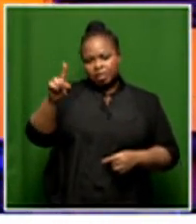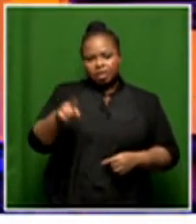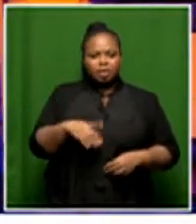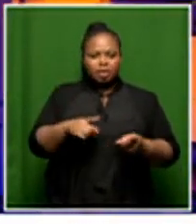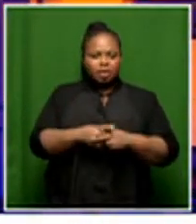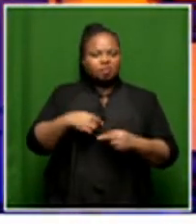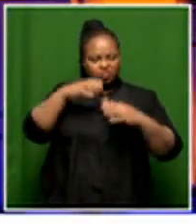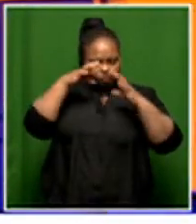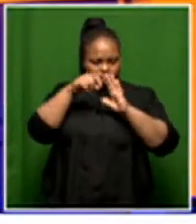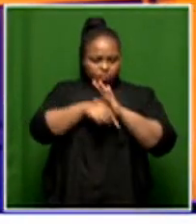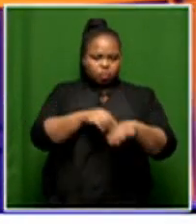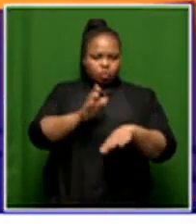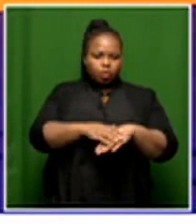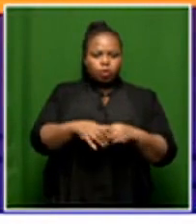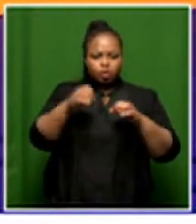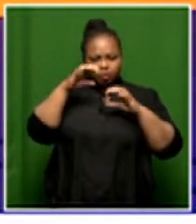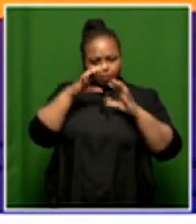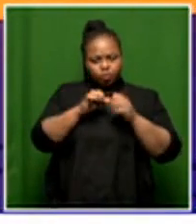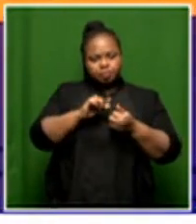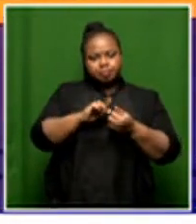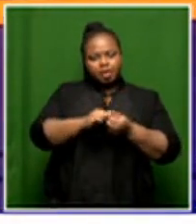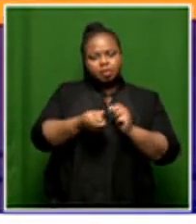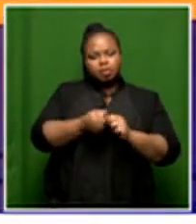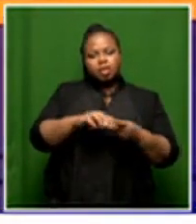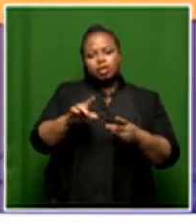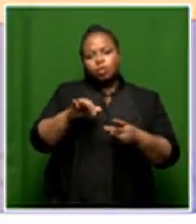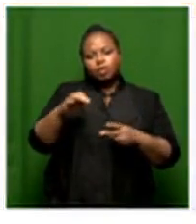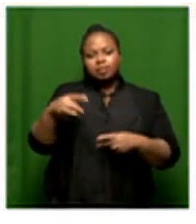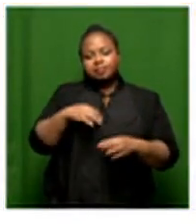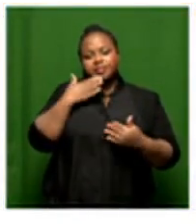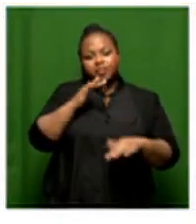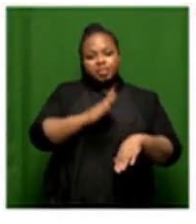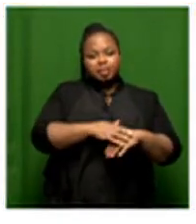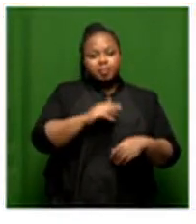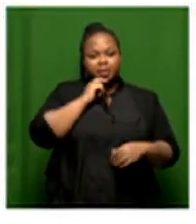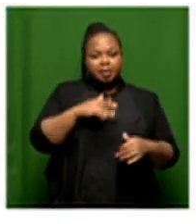which focuses on mathematics and coding. We thank you for your time here on Morning Live.